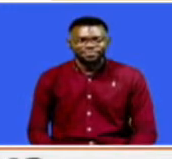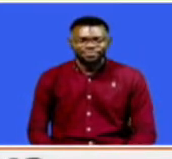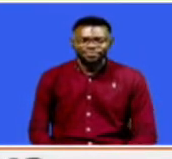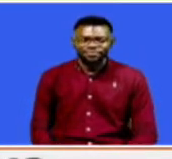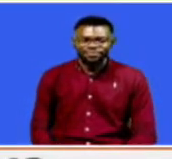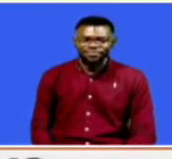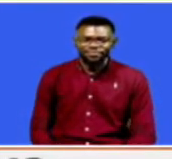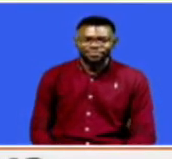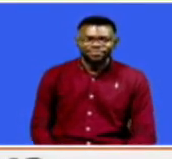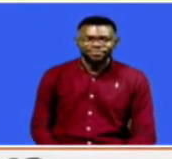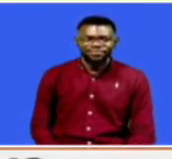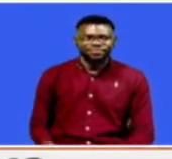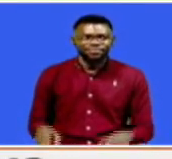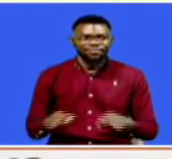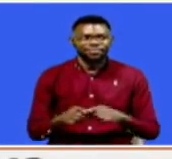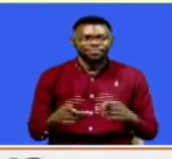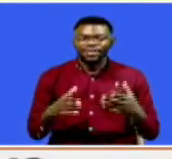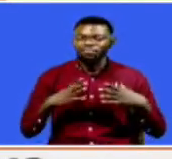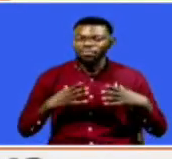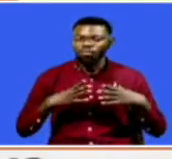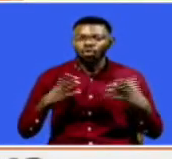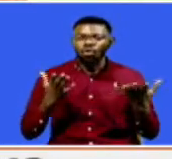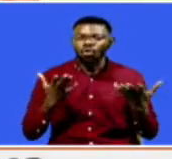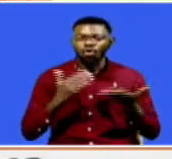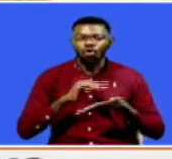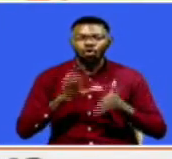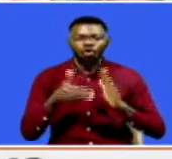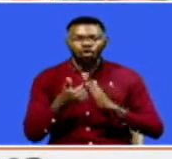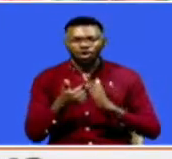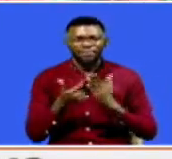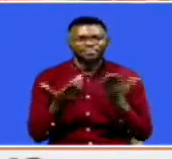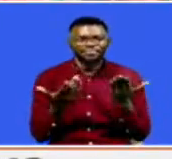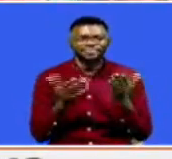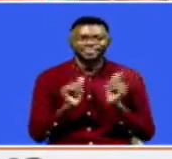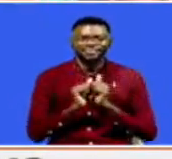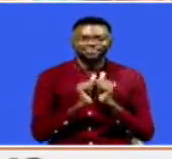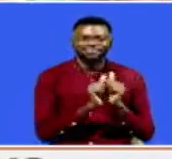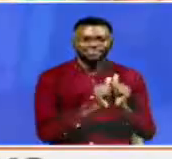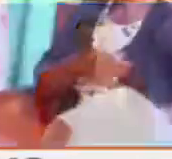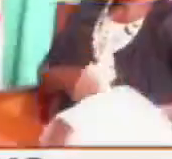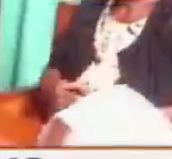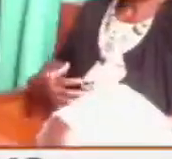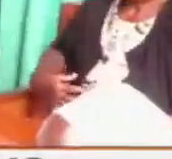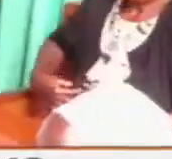wakilero wote, na watu wote wanaowafanya kuwa taifa lako.